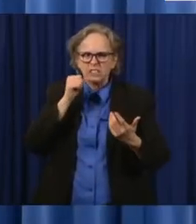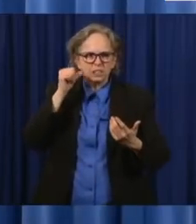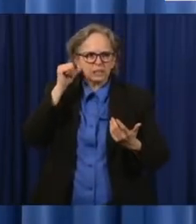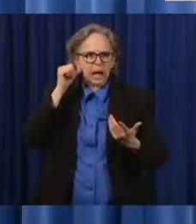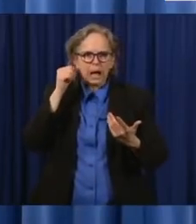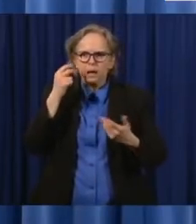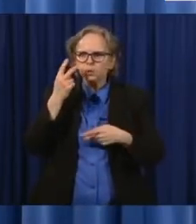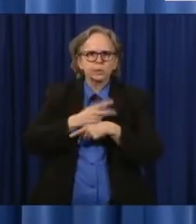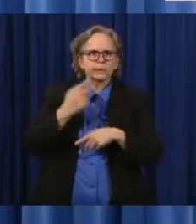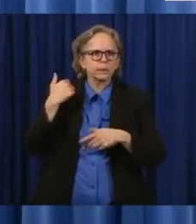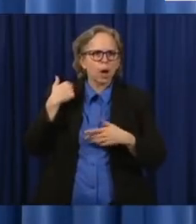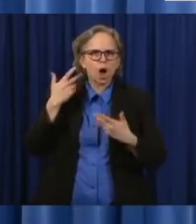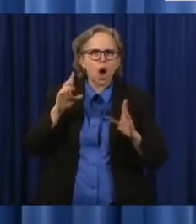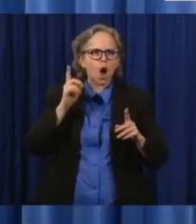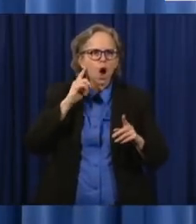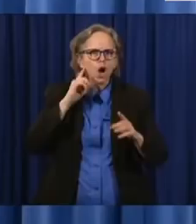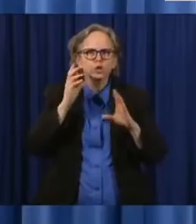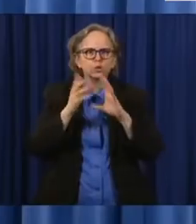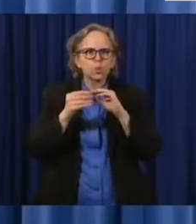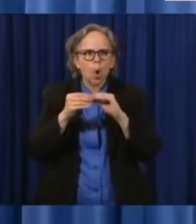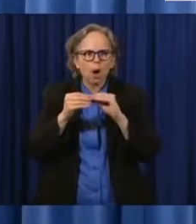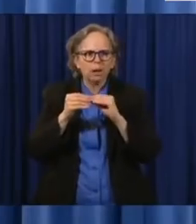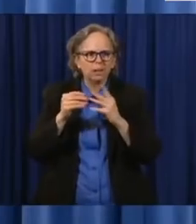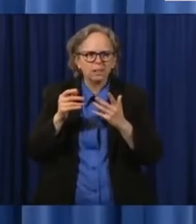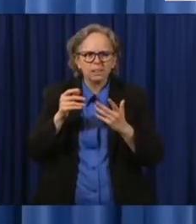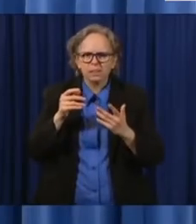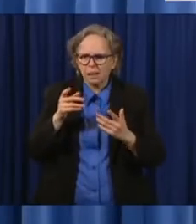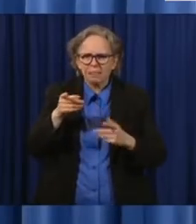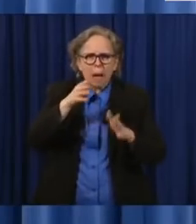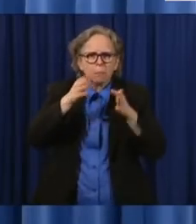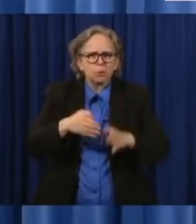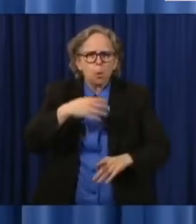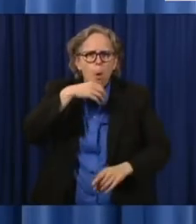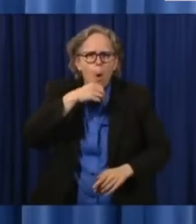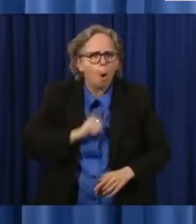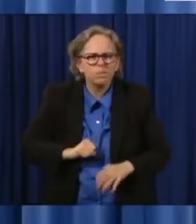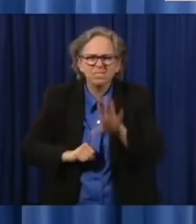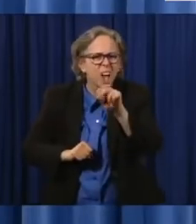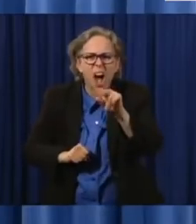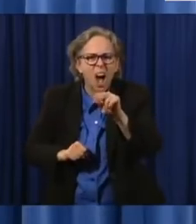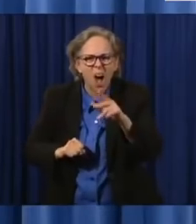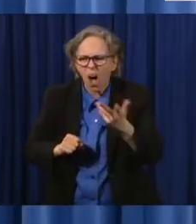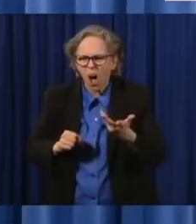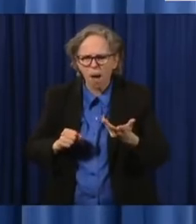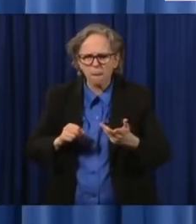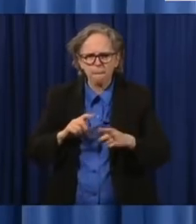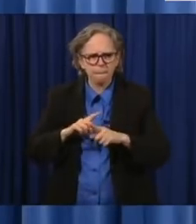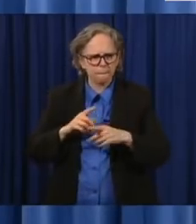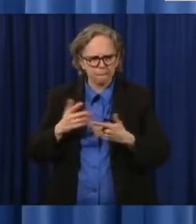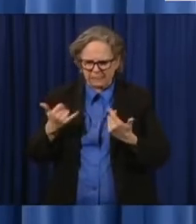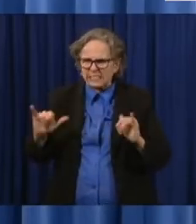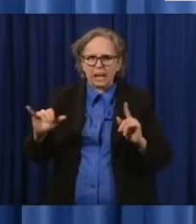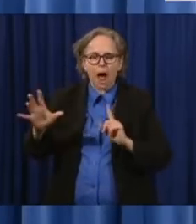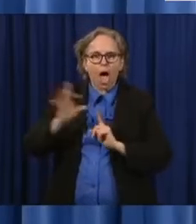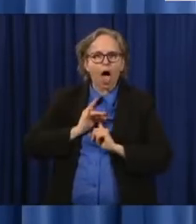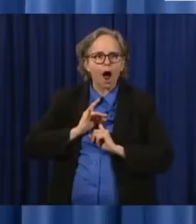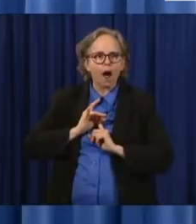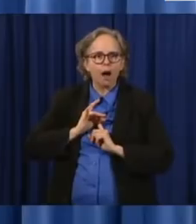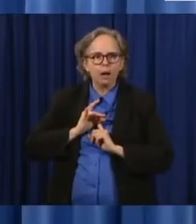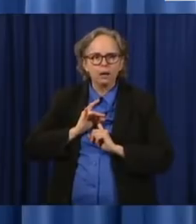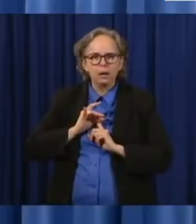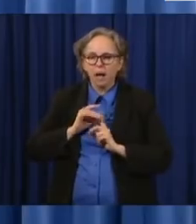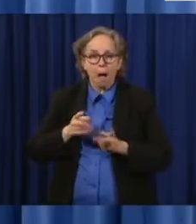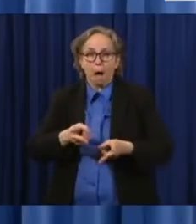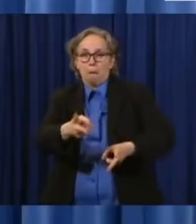people who were not that old, not very old, who told you about and told the people of the state of Ohio about their